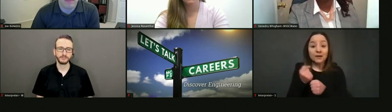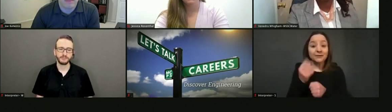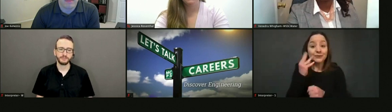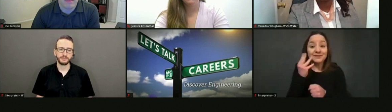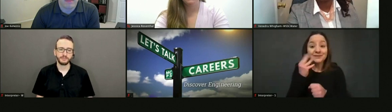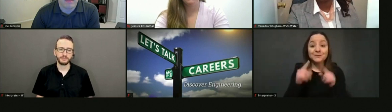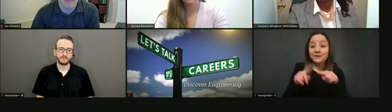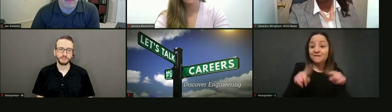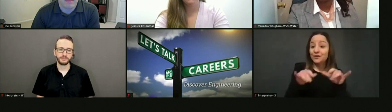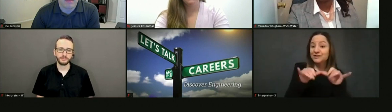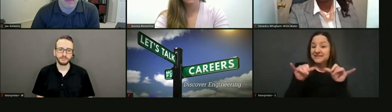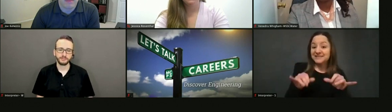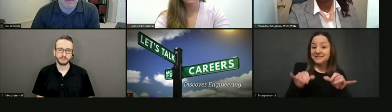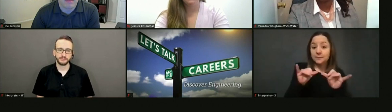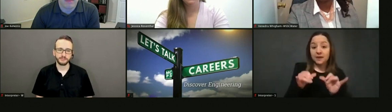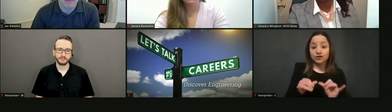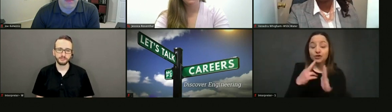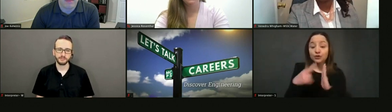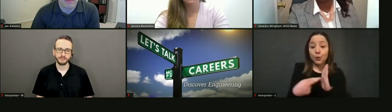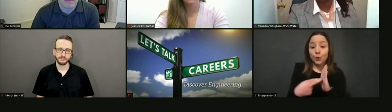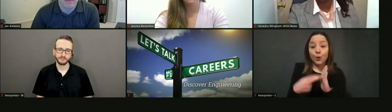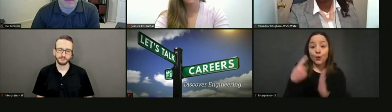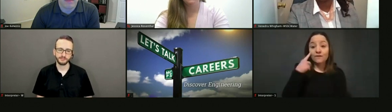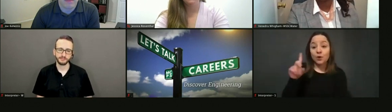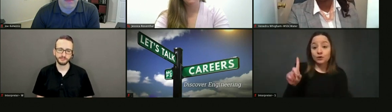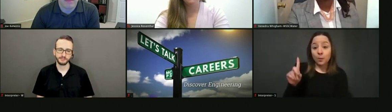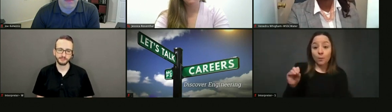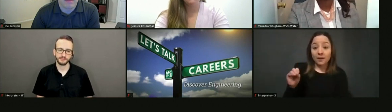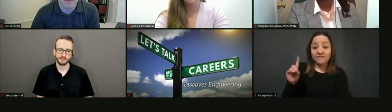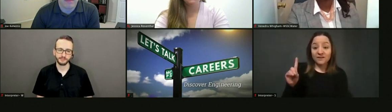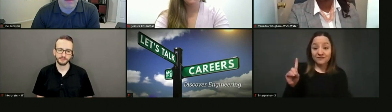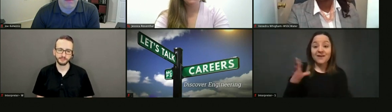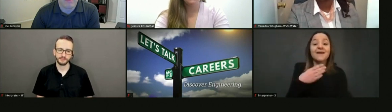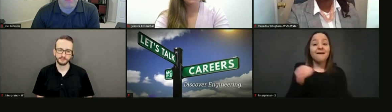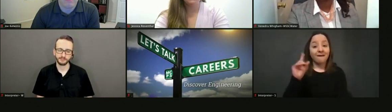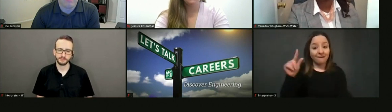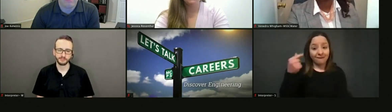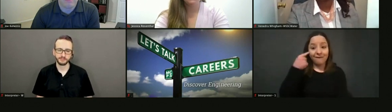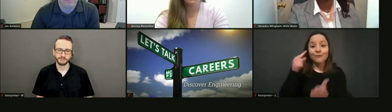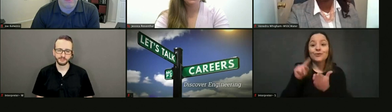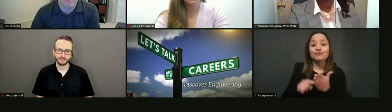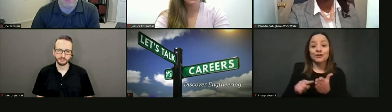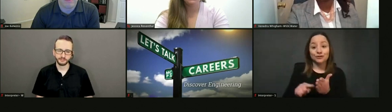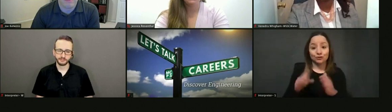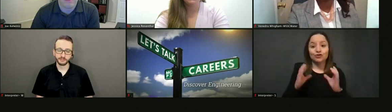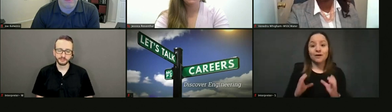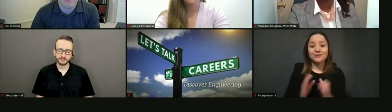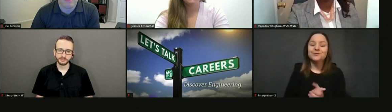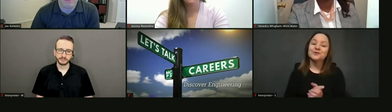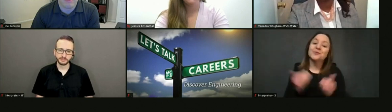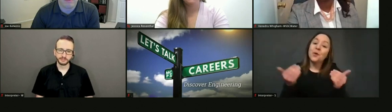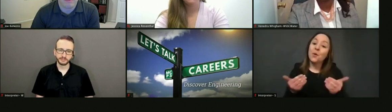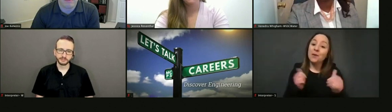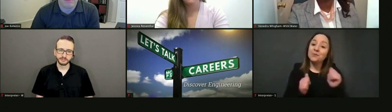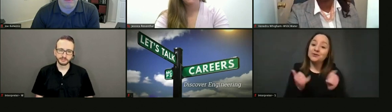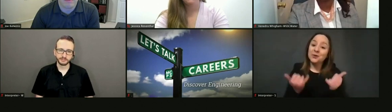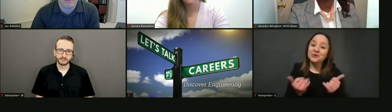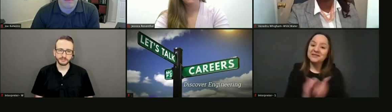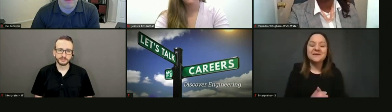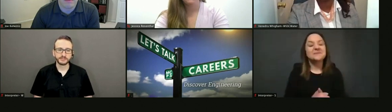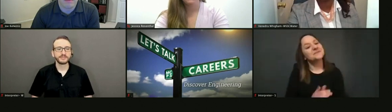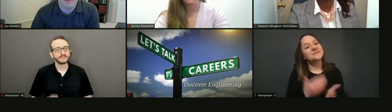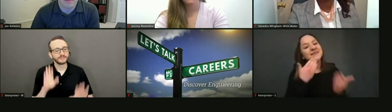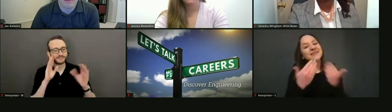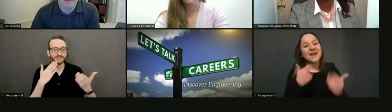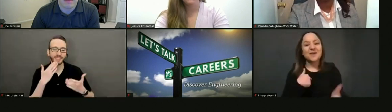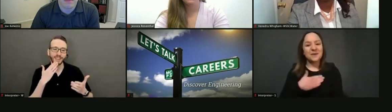at MCPS. He has worked at Northrop Grumman supporting the B-2 Spirit stealth bomber in various research and